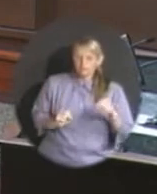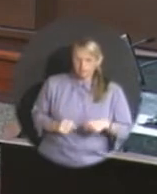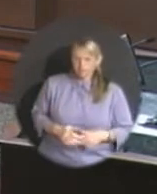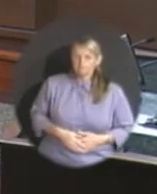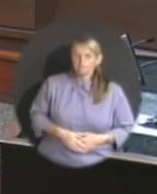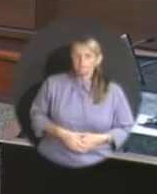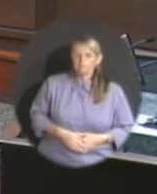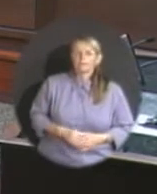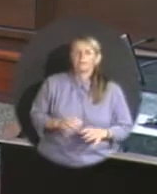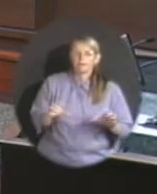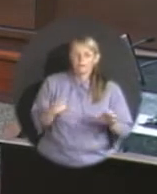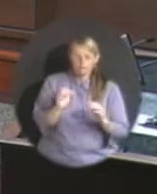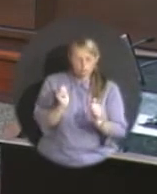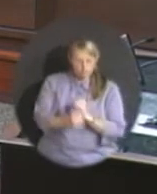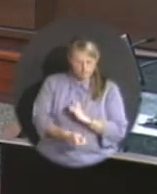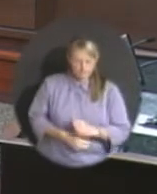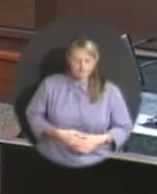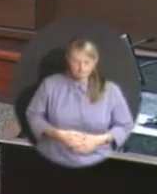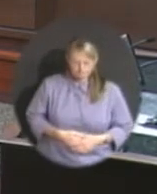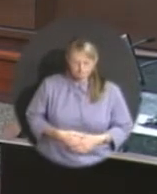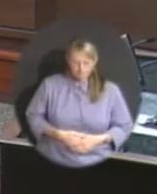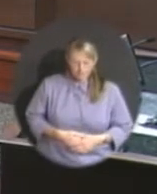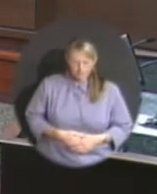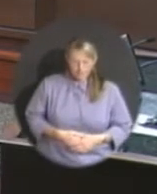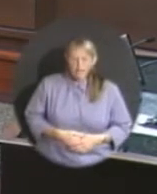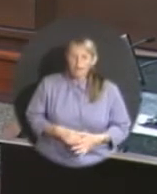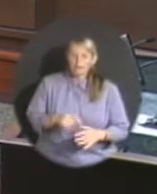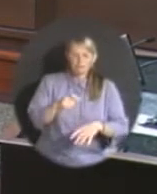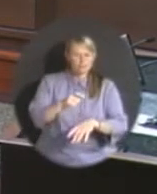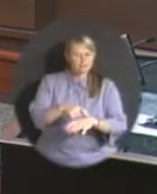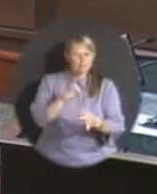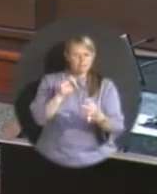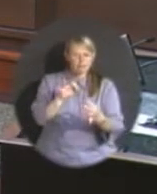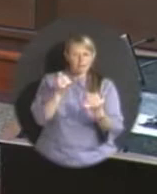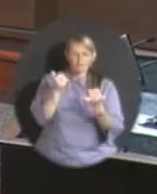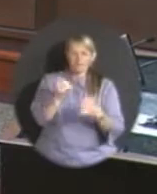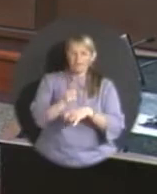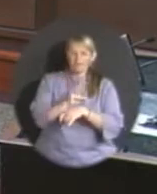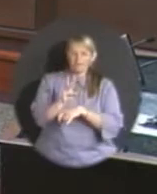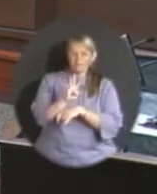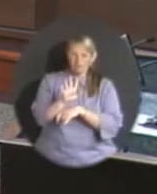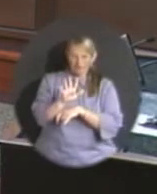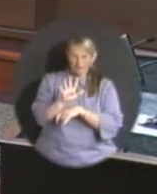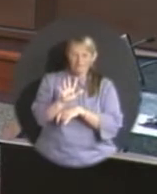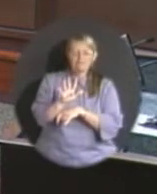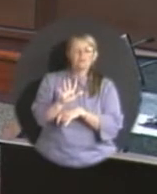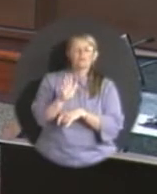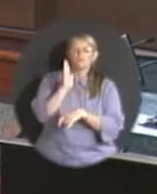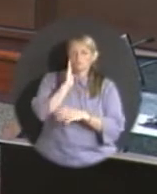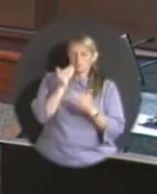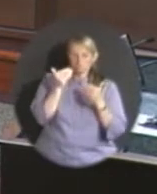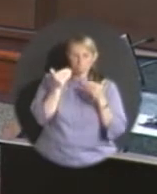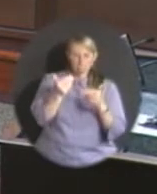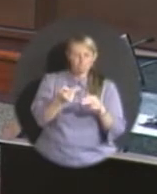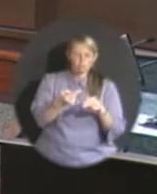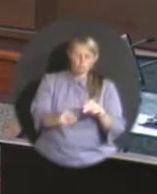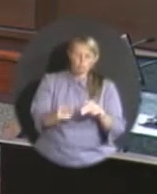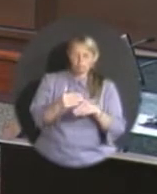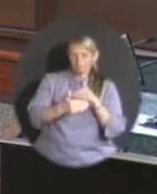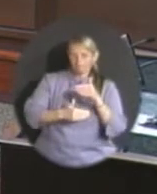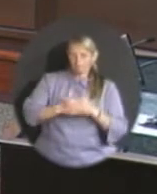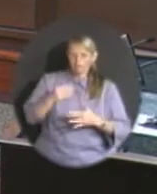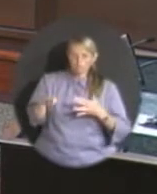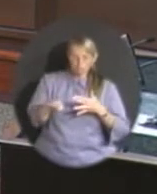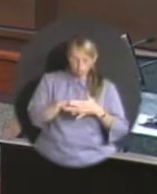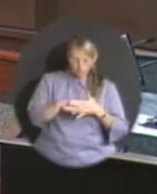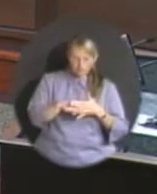The motion passes. And we timed this perfectly. It's now 6:45, so we will take a short comfort break and resume